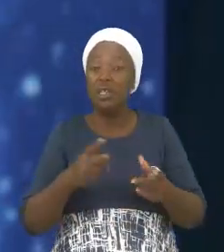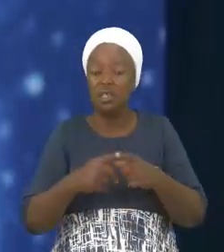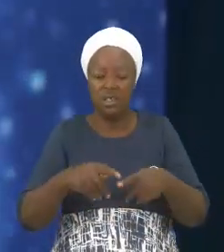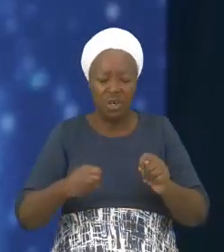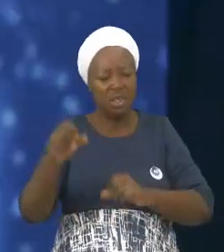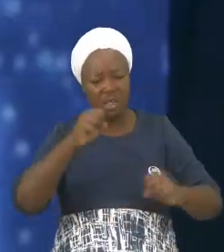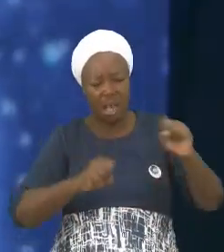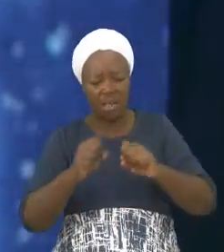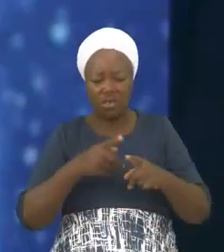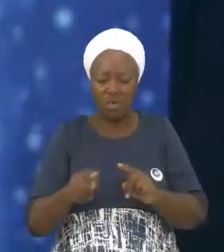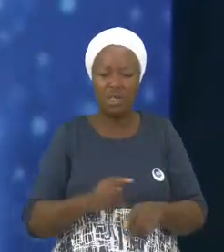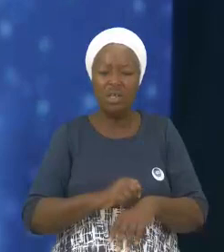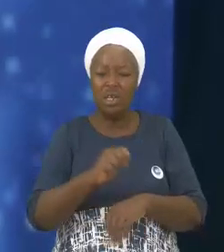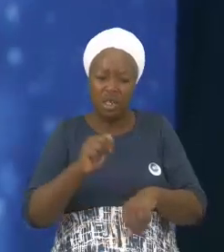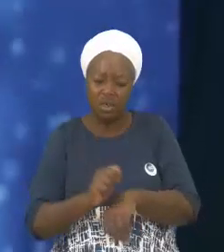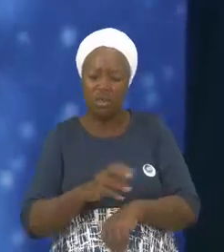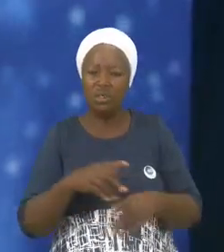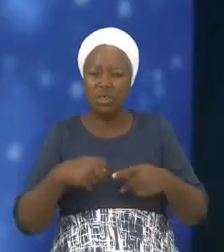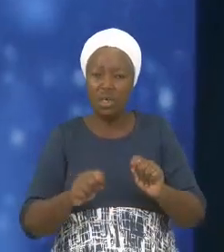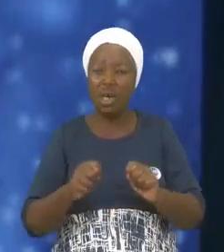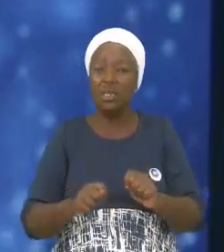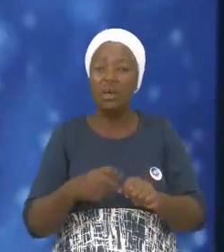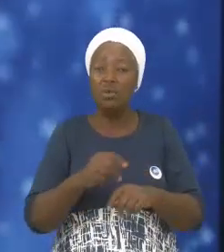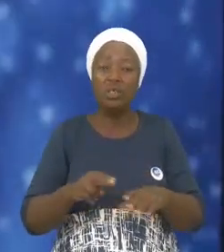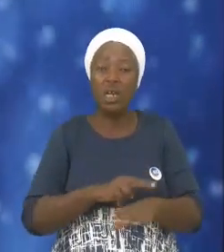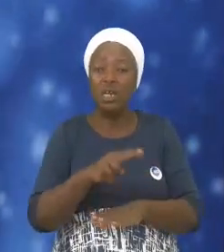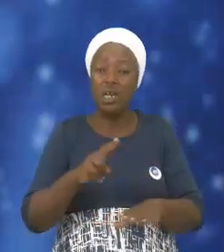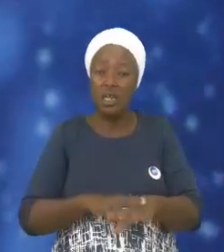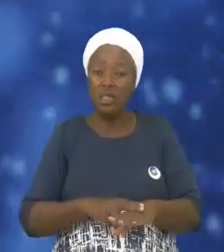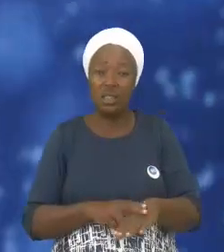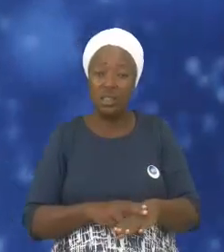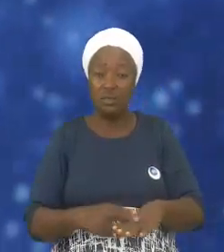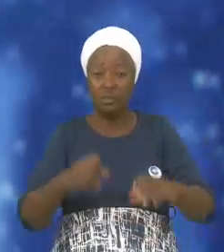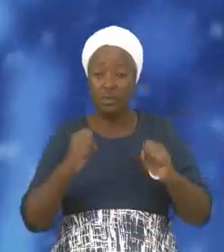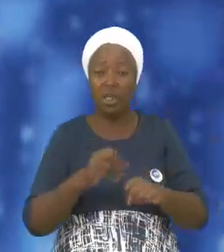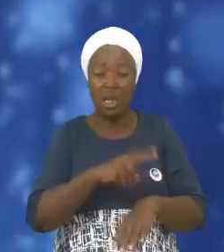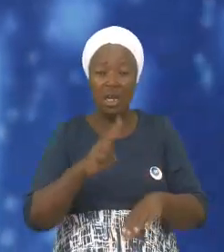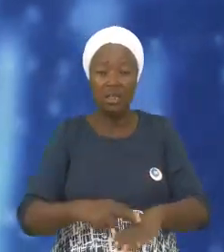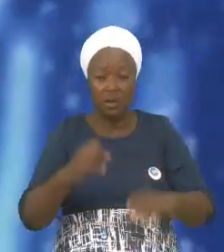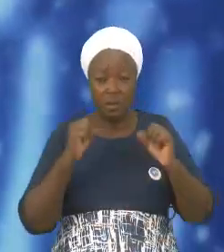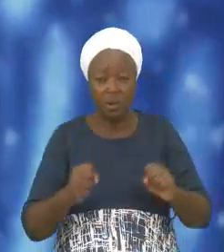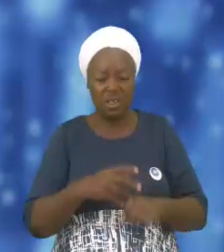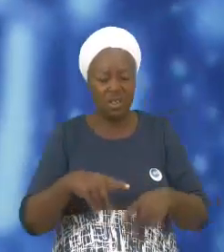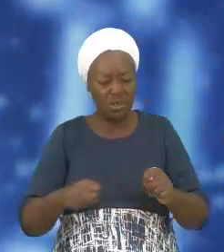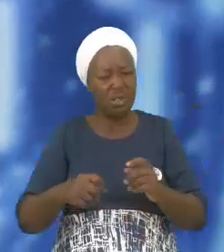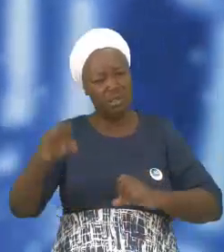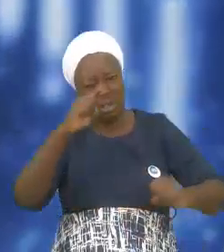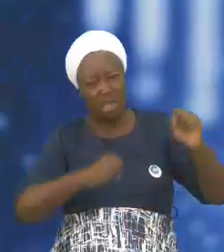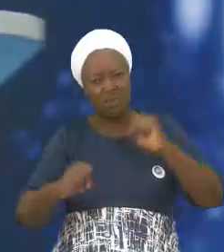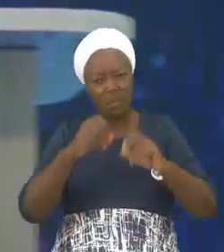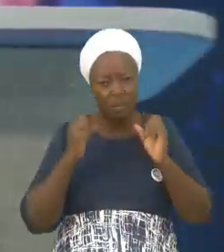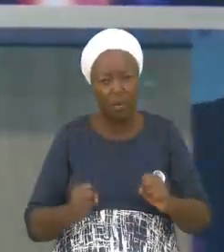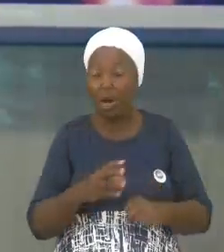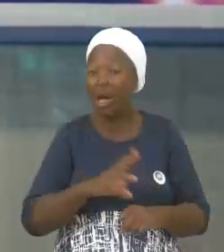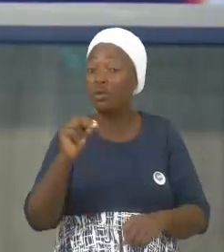try traditional, they try the native strength and native power, they try scientific power, and no one